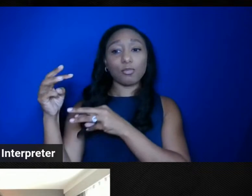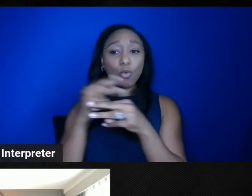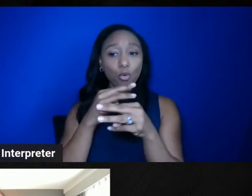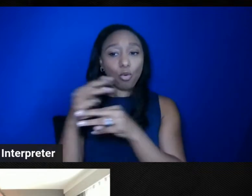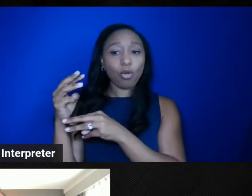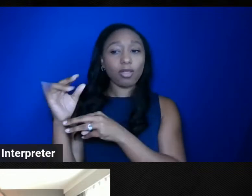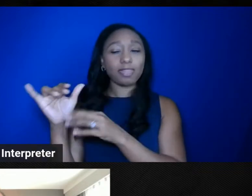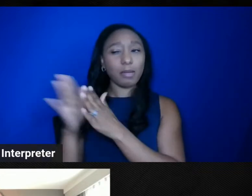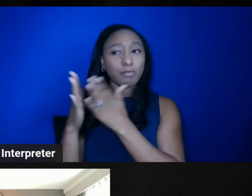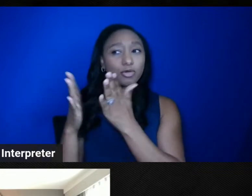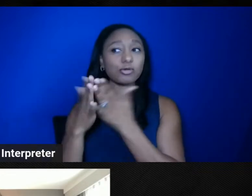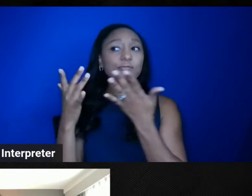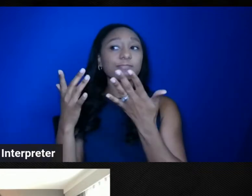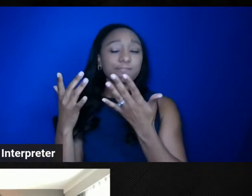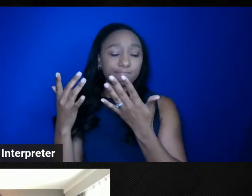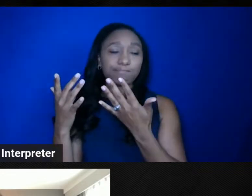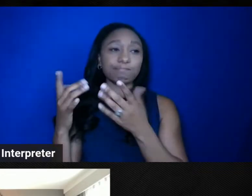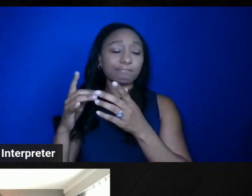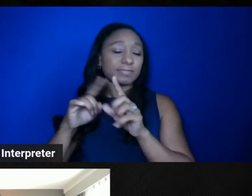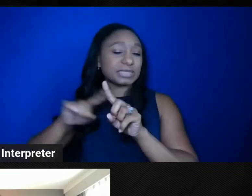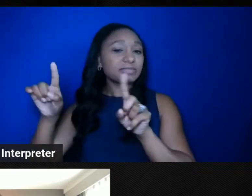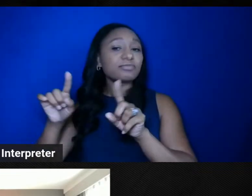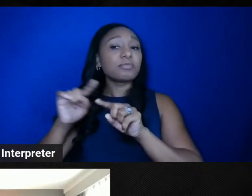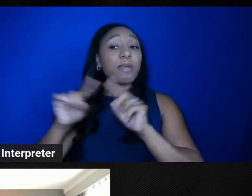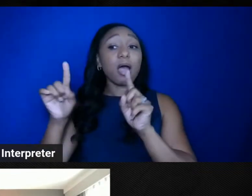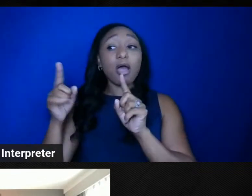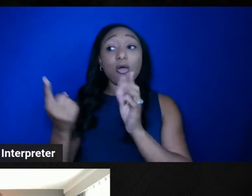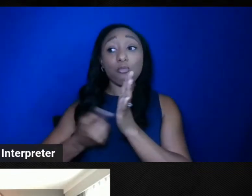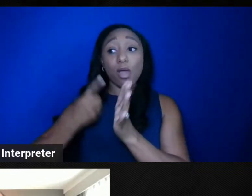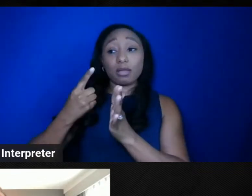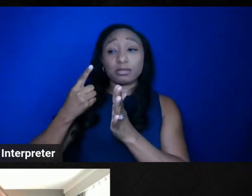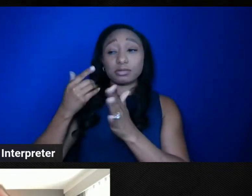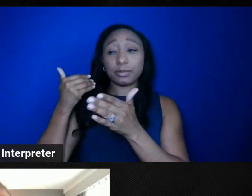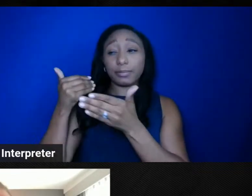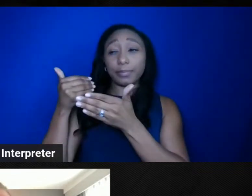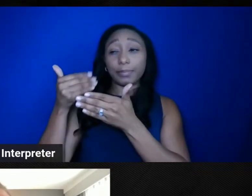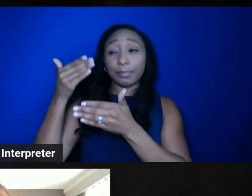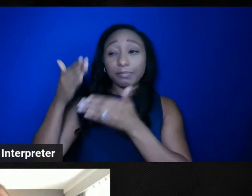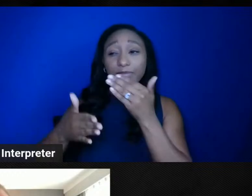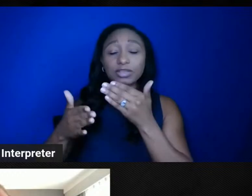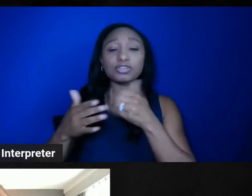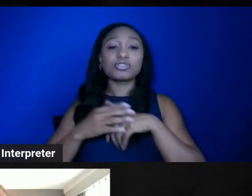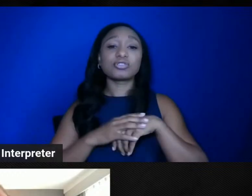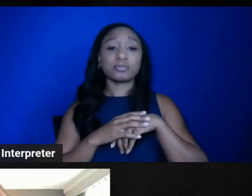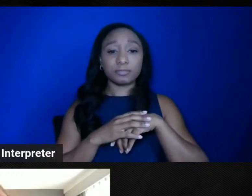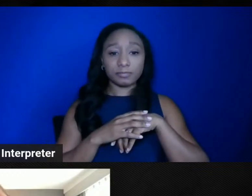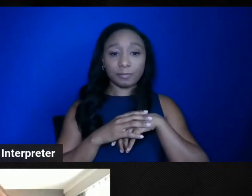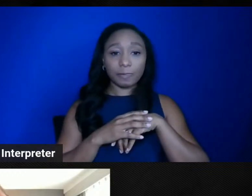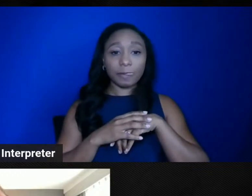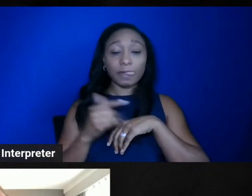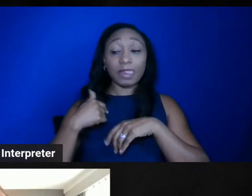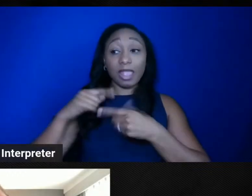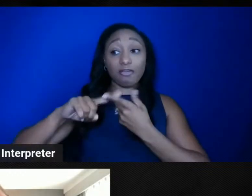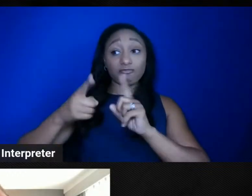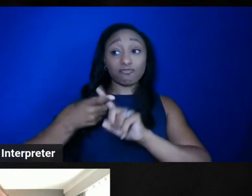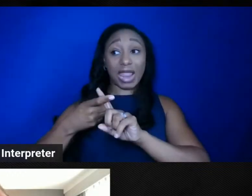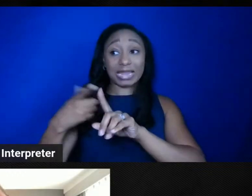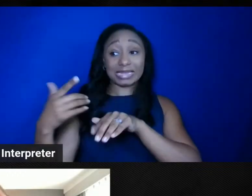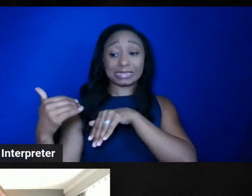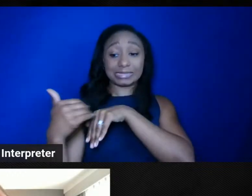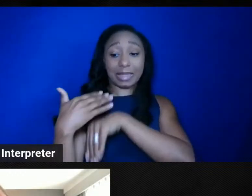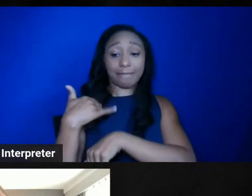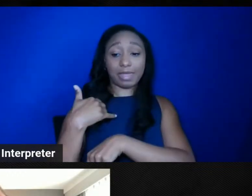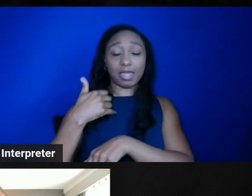I was finishing it up, a friend of mine sent me a newspaper clipping from an old newspaper from 1829 from